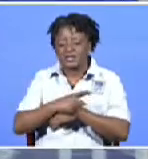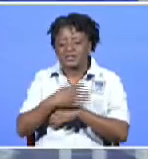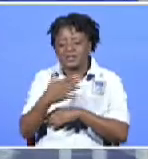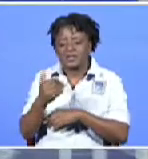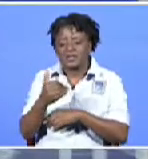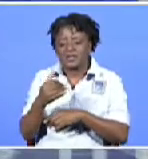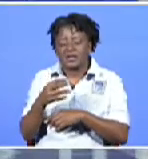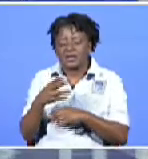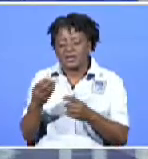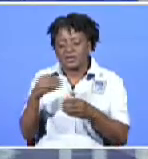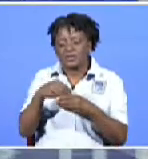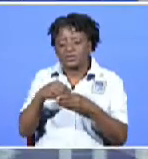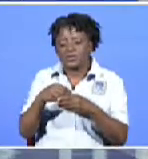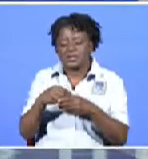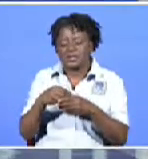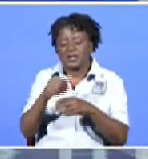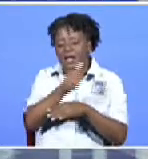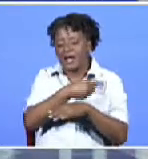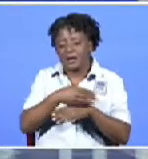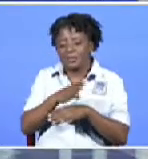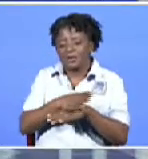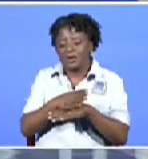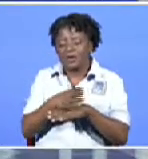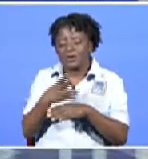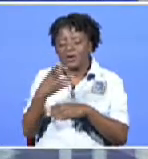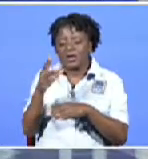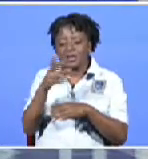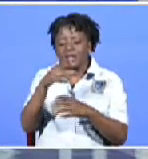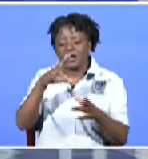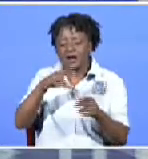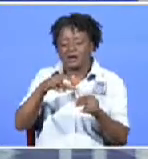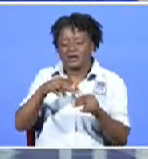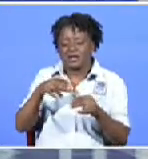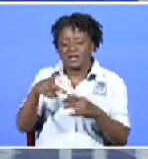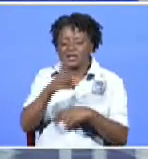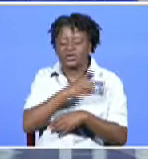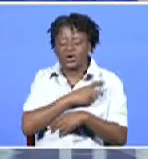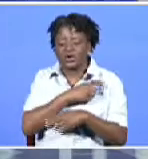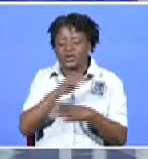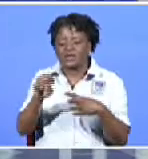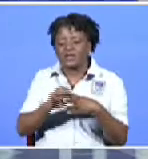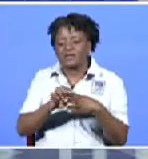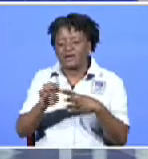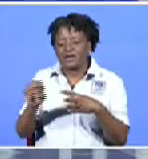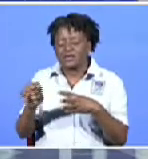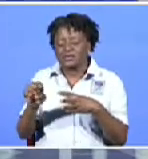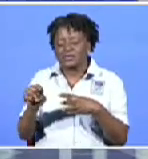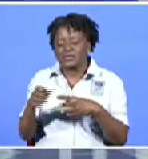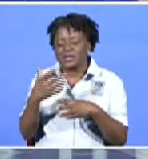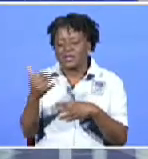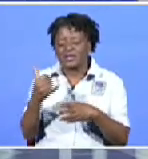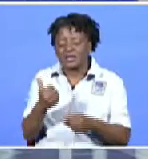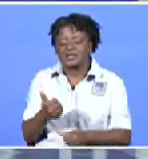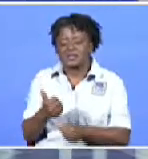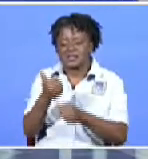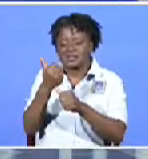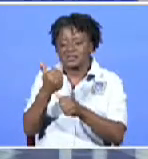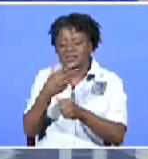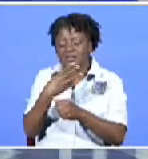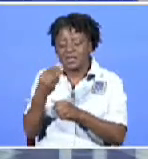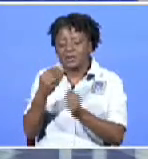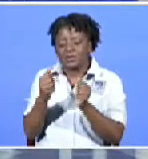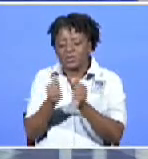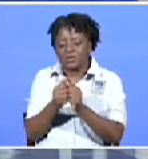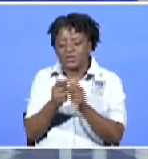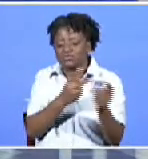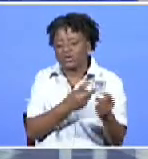Dorian evacuees. The I.O.M. assisted some of the Haitians repatriated from the Bahamas earlier this month with transportation fees and hygiene